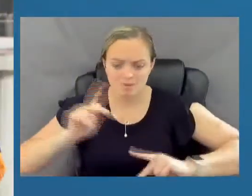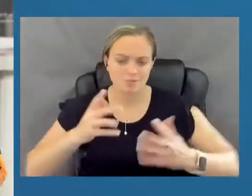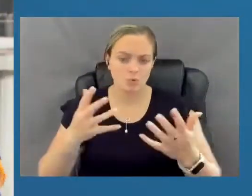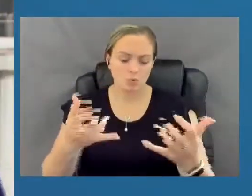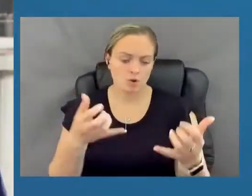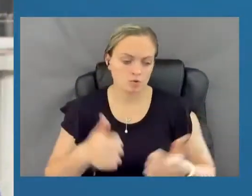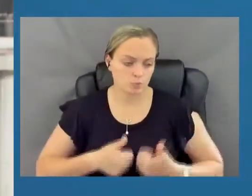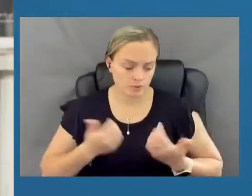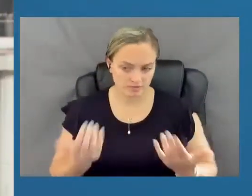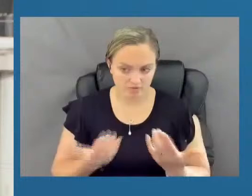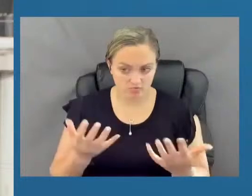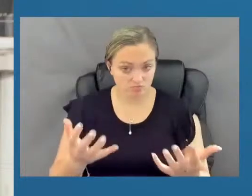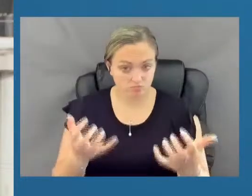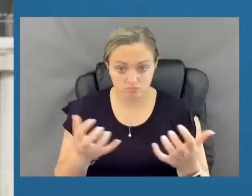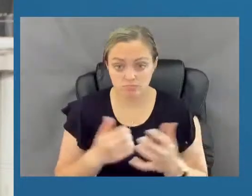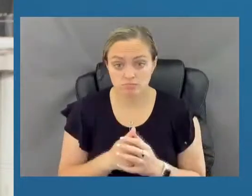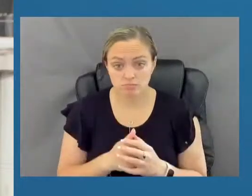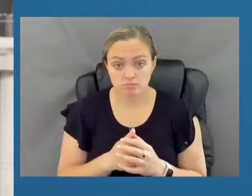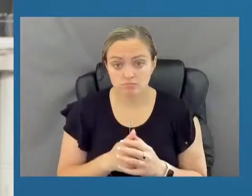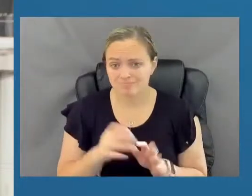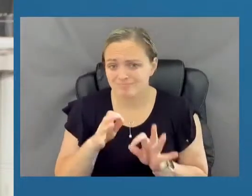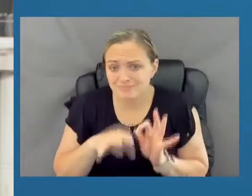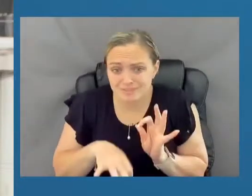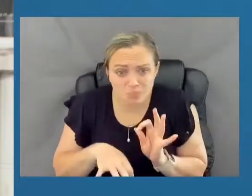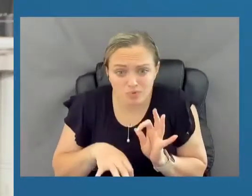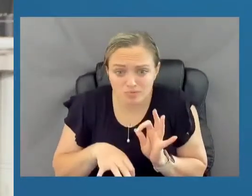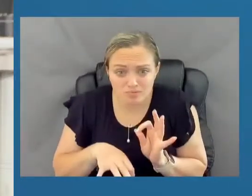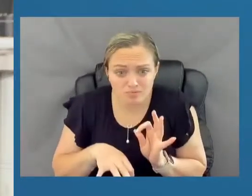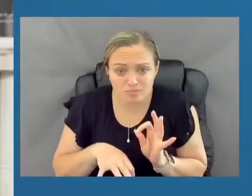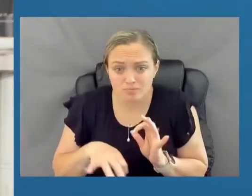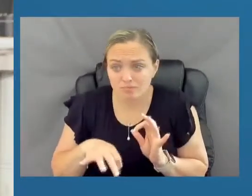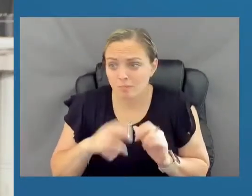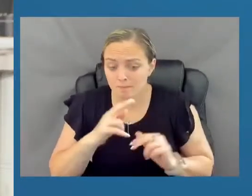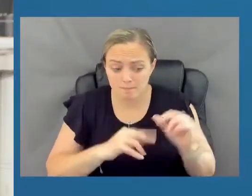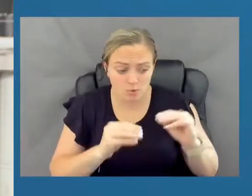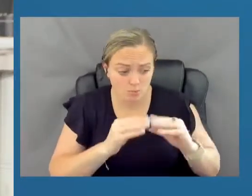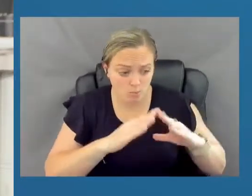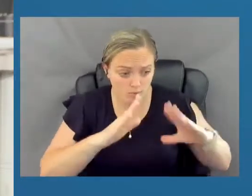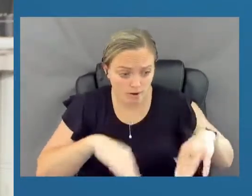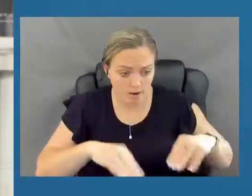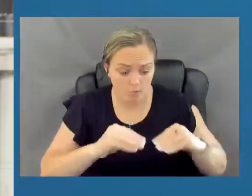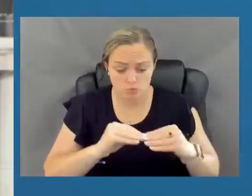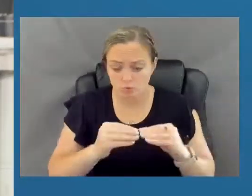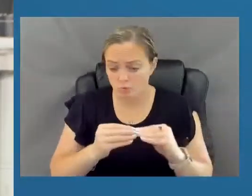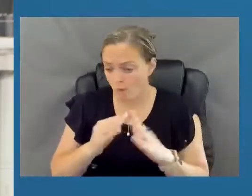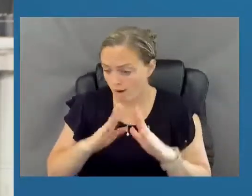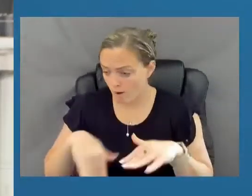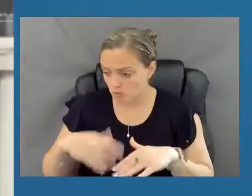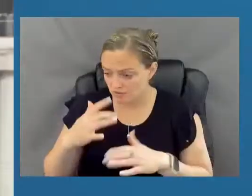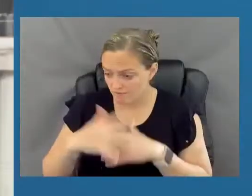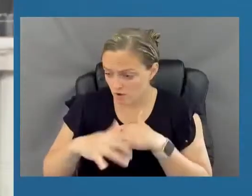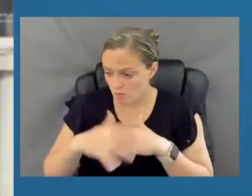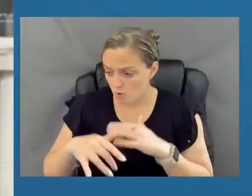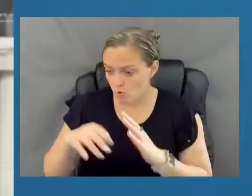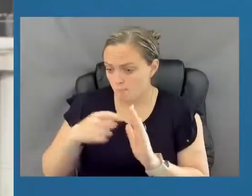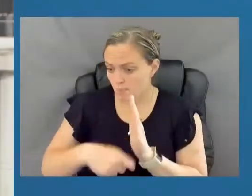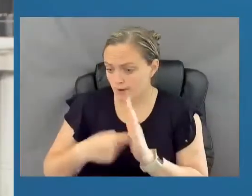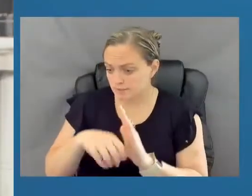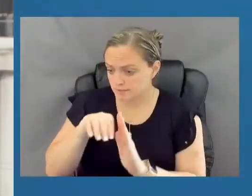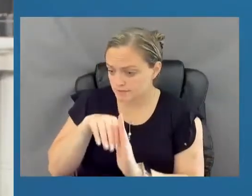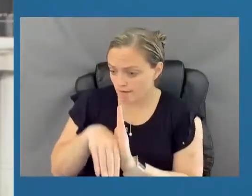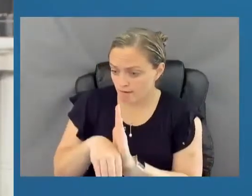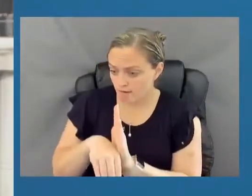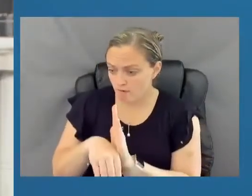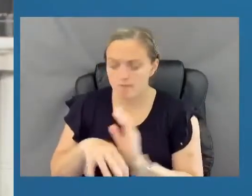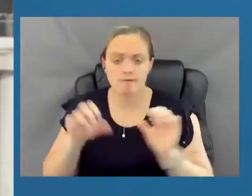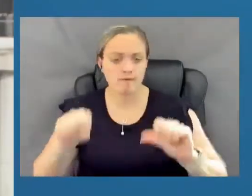here. It's real simple, friends. You build more housing, there's more supply, the prices go down, people can afford it. That's what